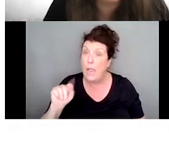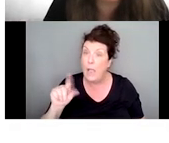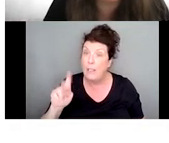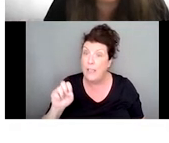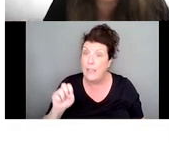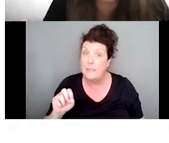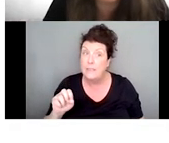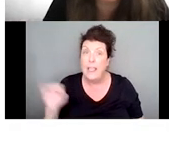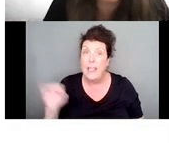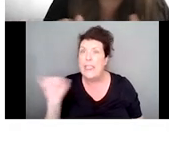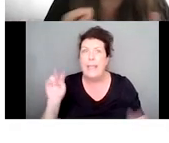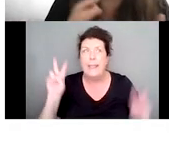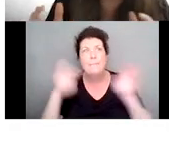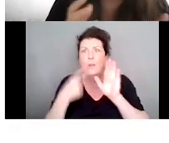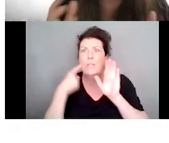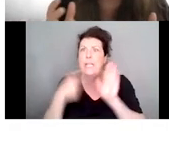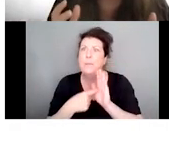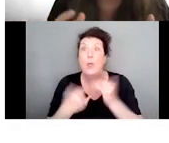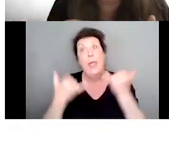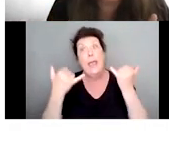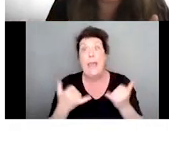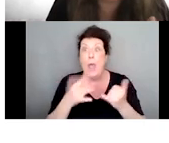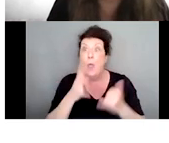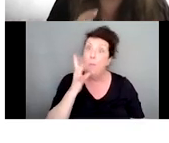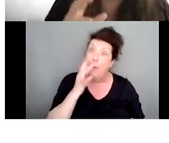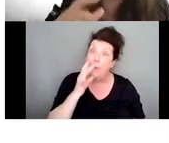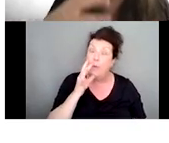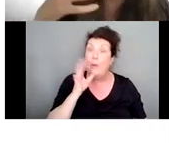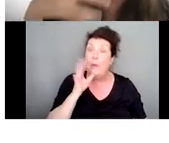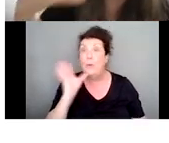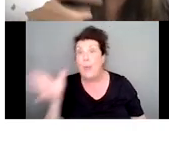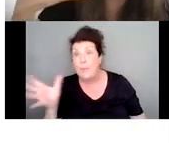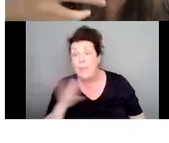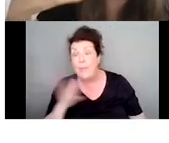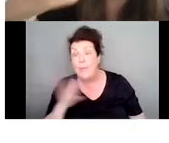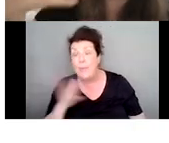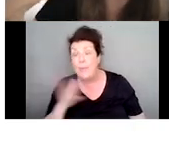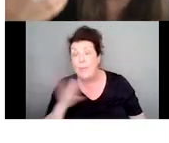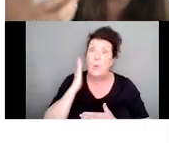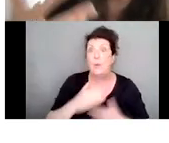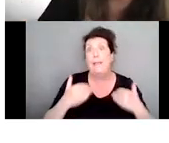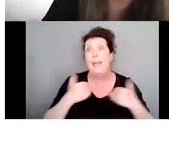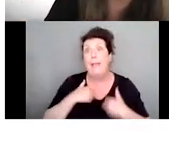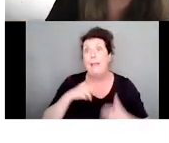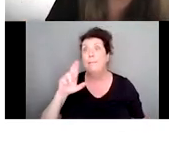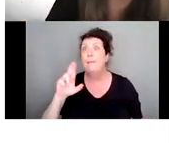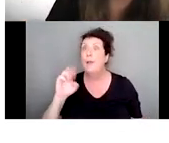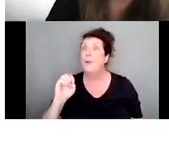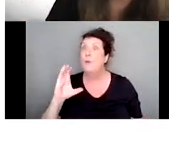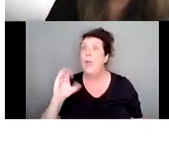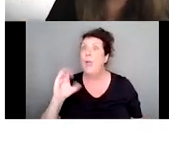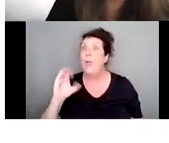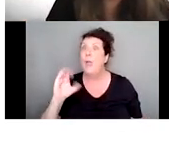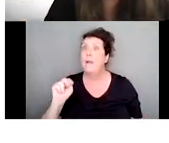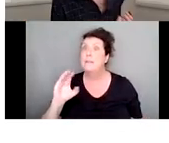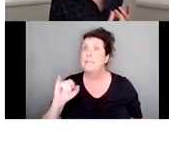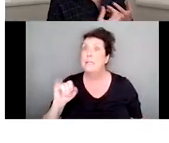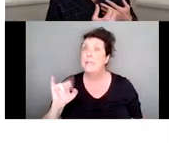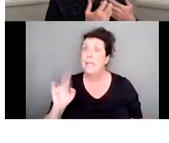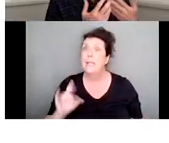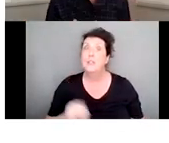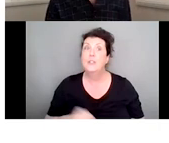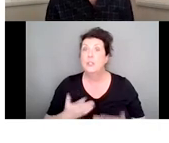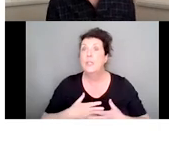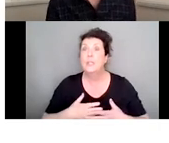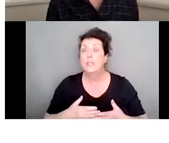mother and daughter and granddaughter will have a reconciliation or do you like have to leave room to be surprised for what happens? I,